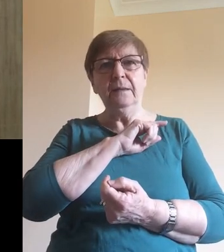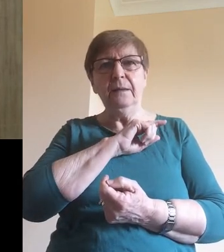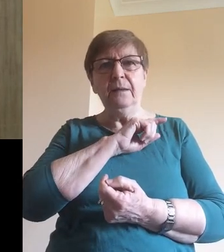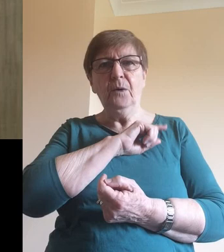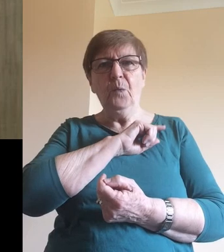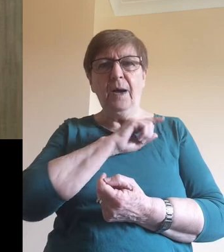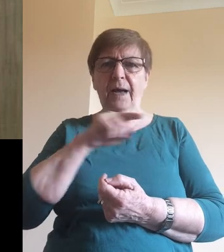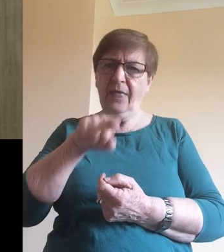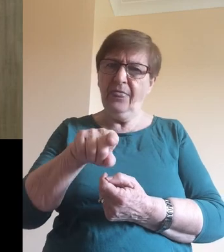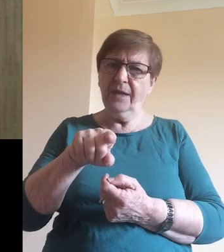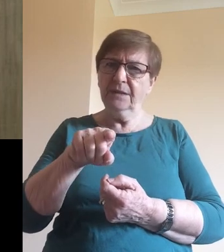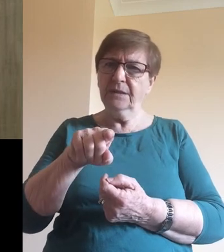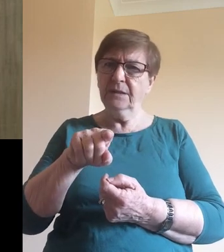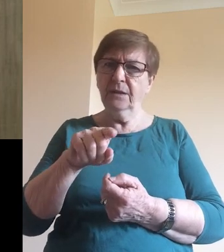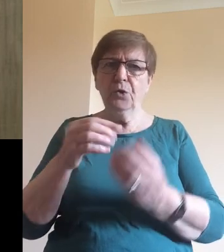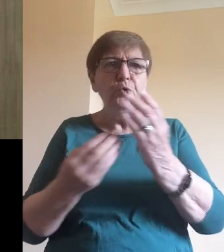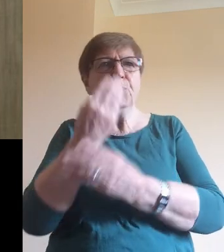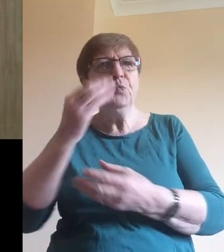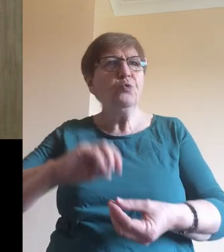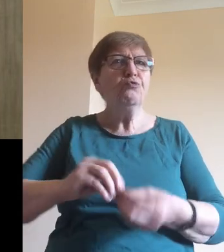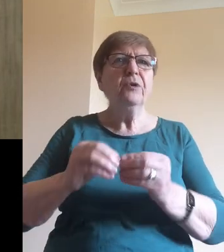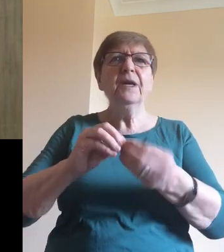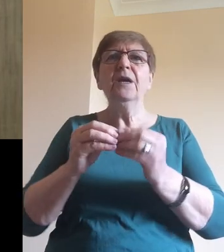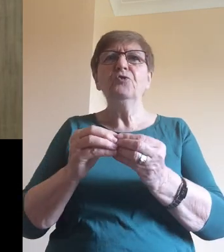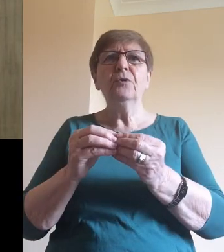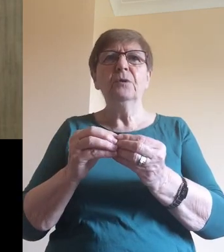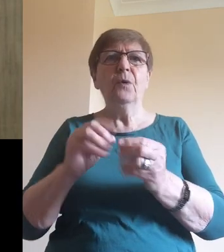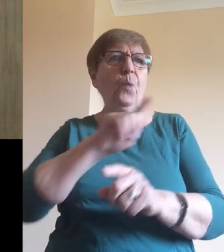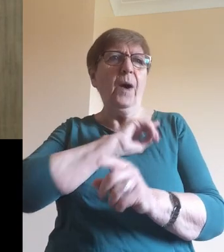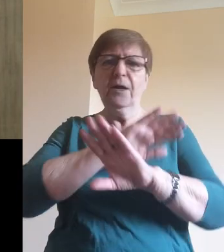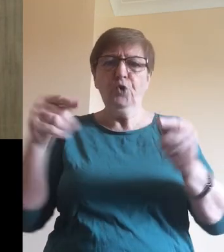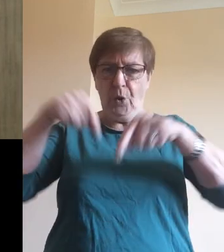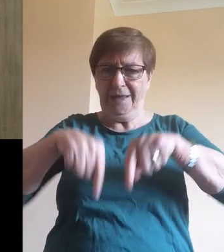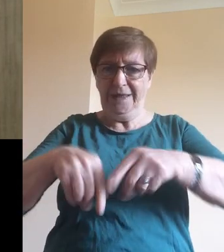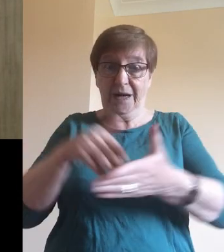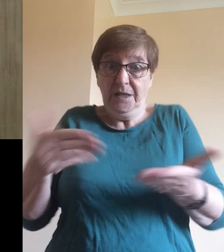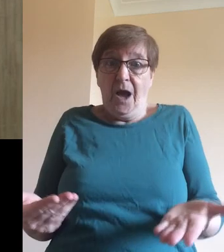why are these fruits of the new creation not all here now?